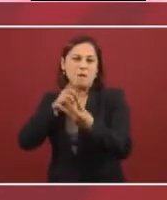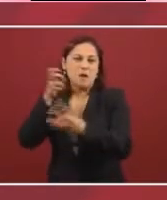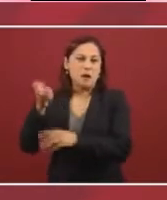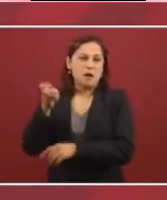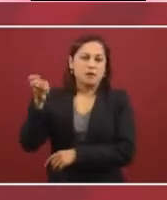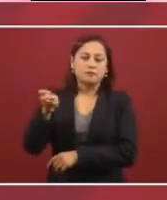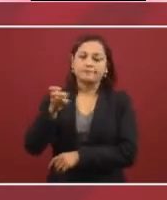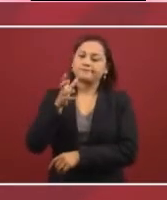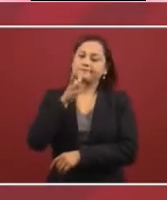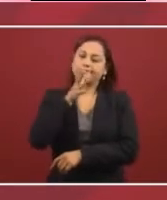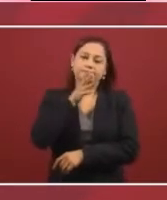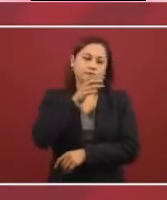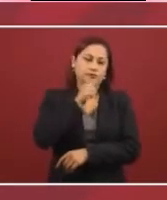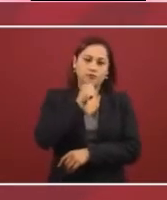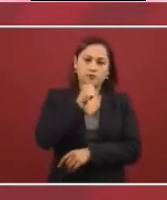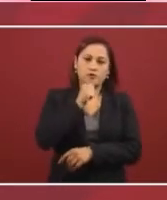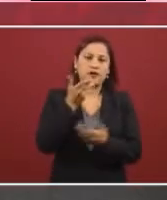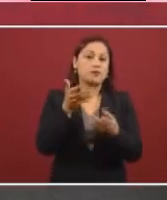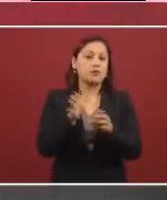de la policía,